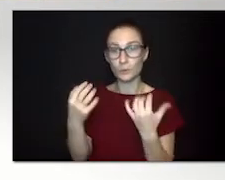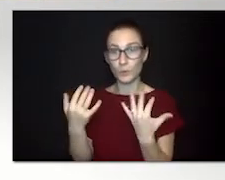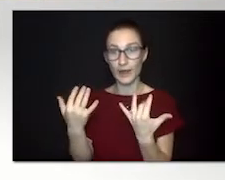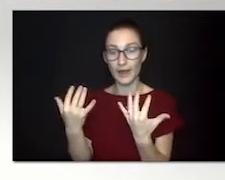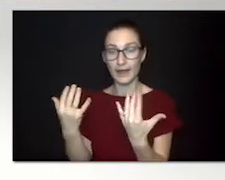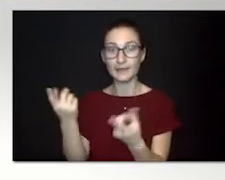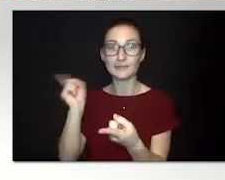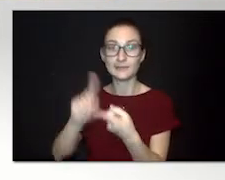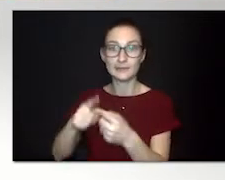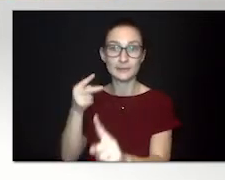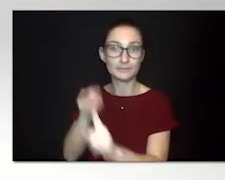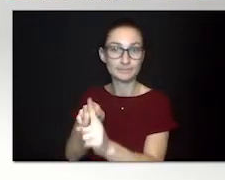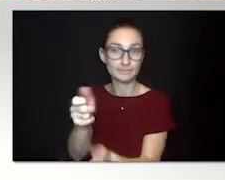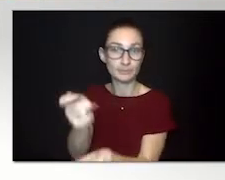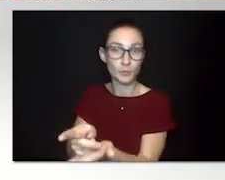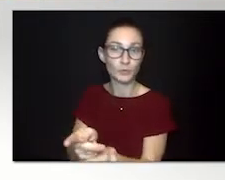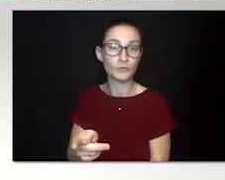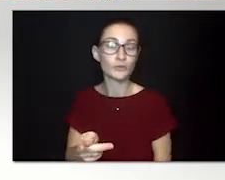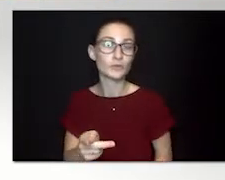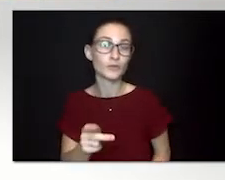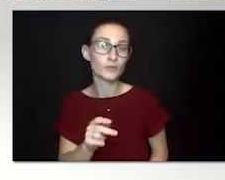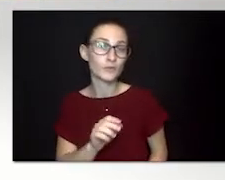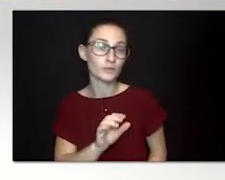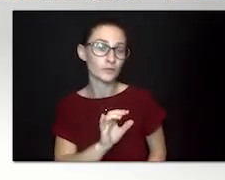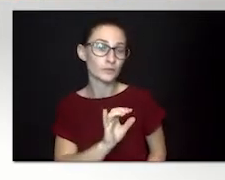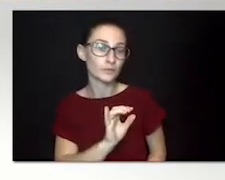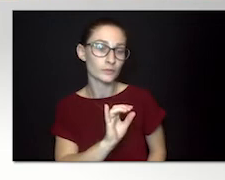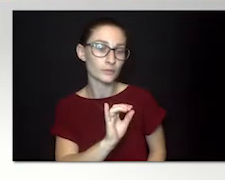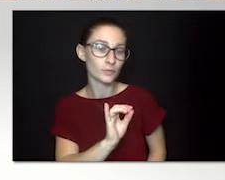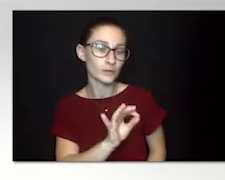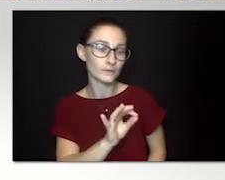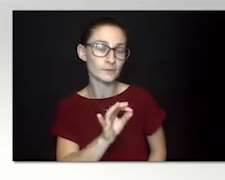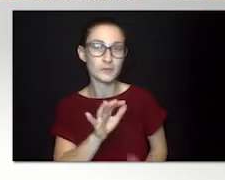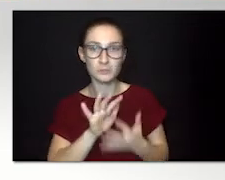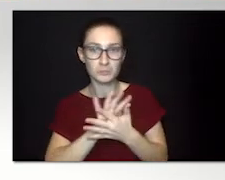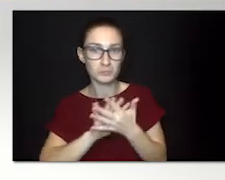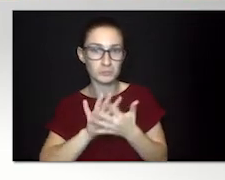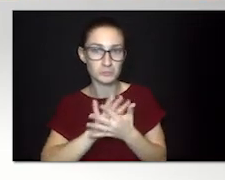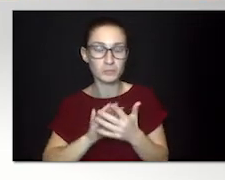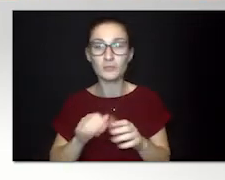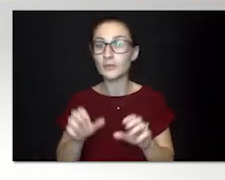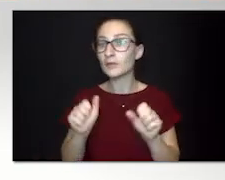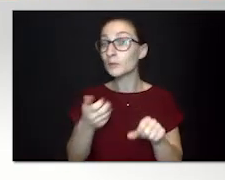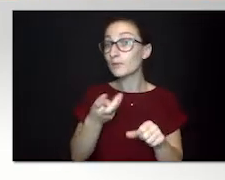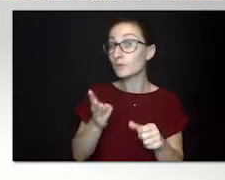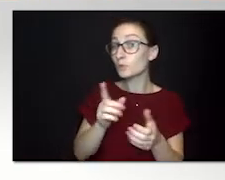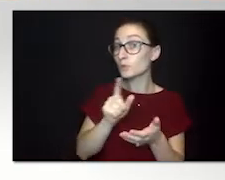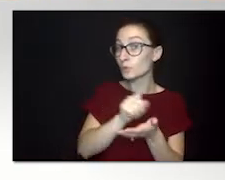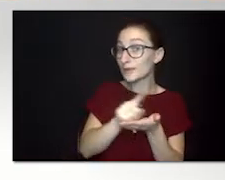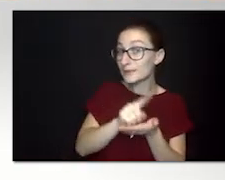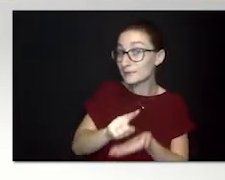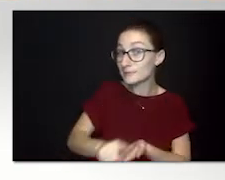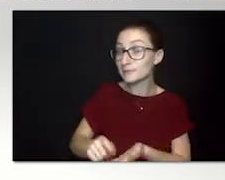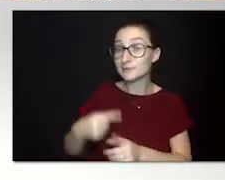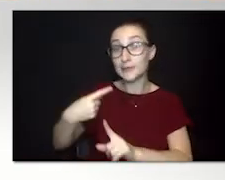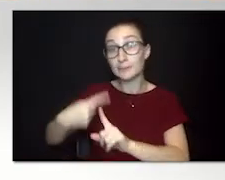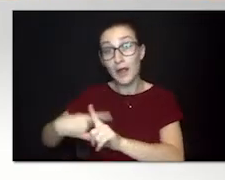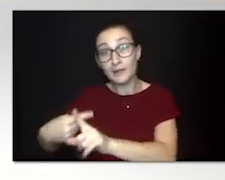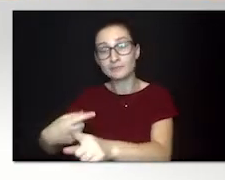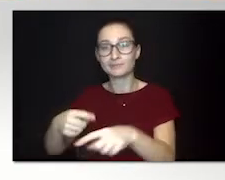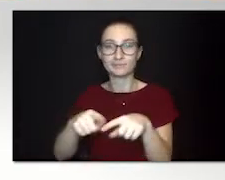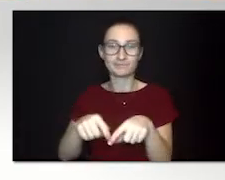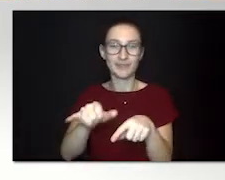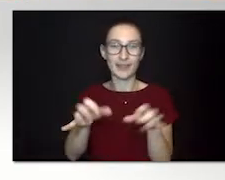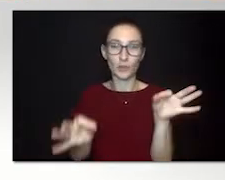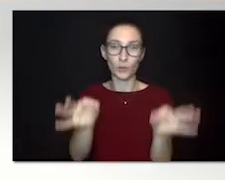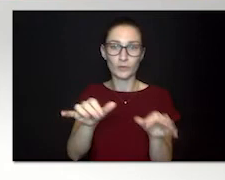And so you have to wait until, During a few weeks, maybe they might be without a guardian? it could be a few weeks or it could be a few months. It